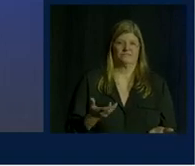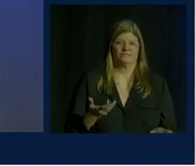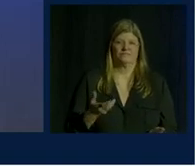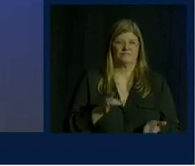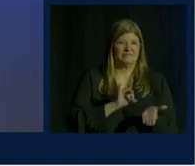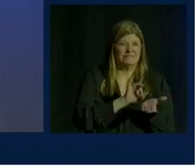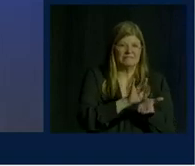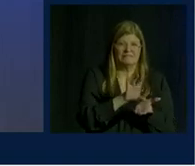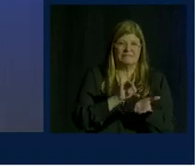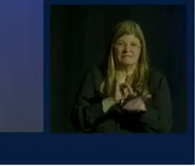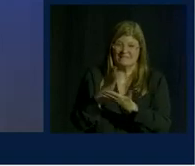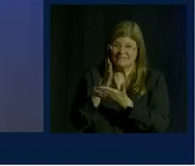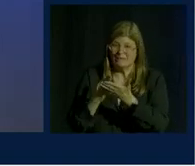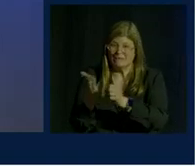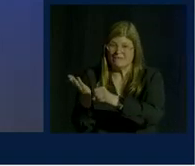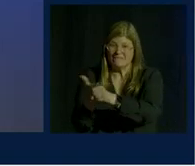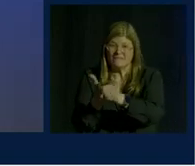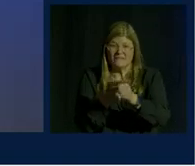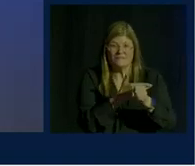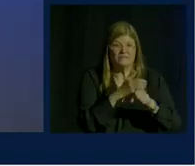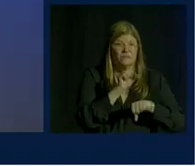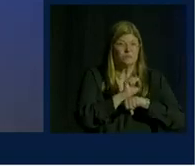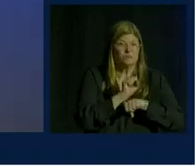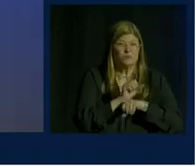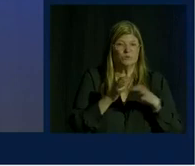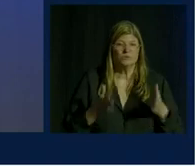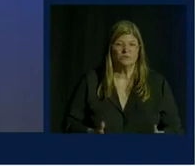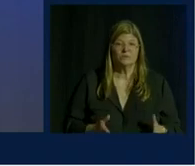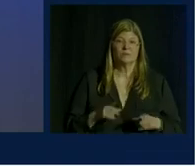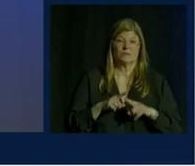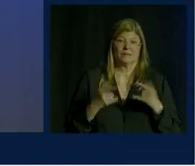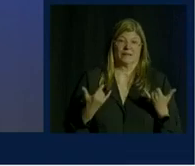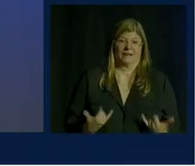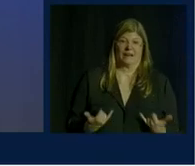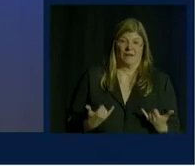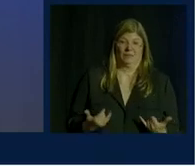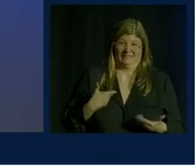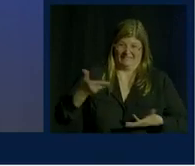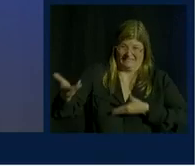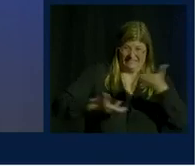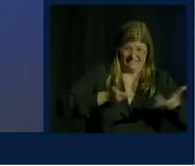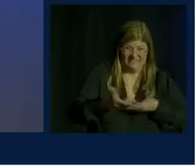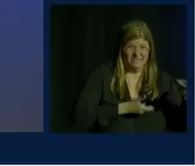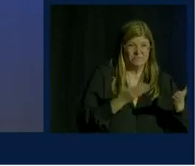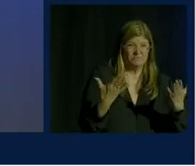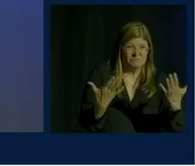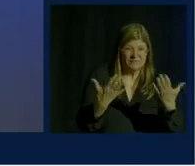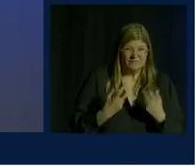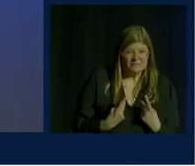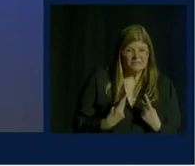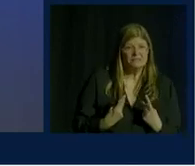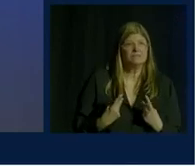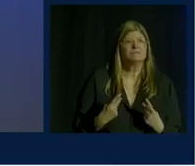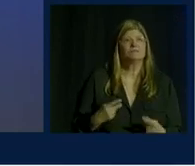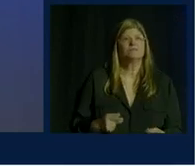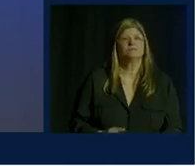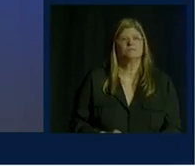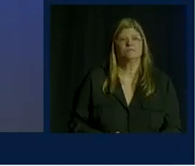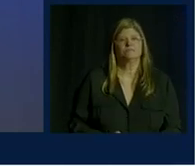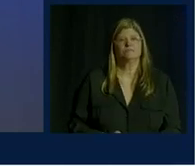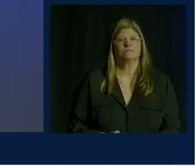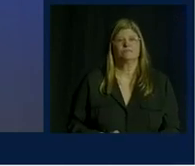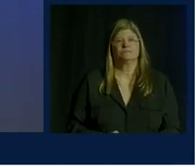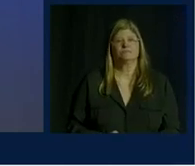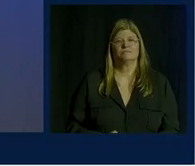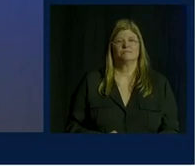people back to work and provide them stable jobs and get away from the exploitative market of 1099 and subcontractors